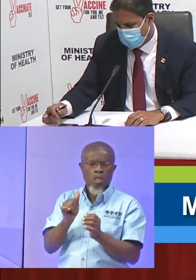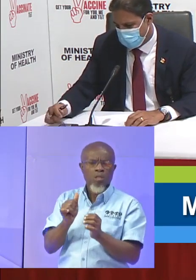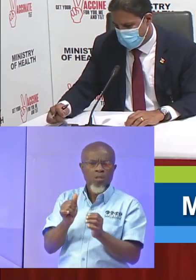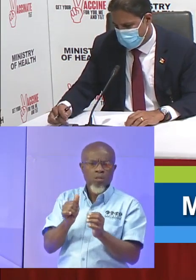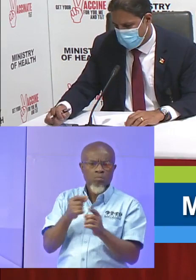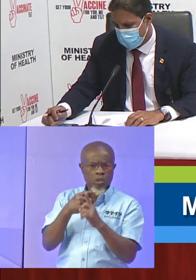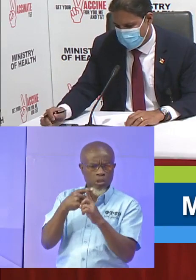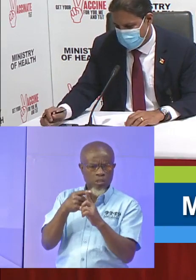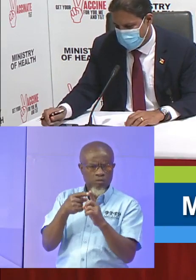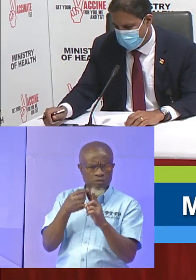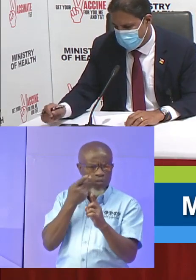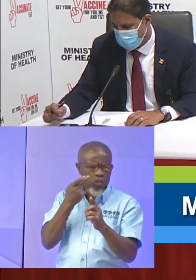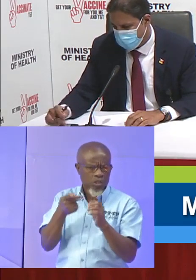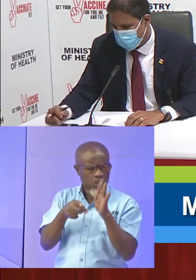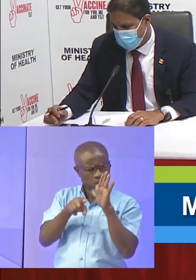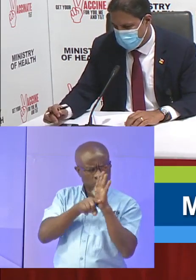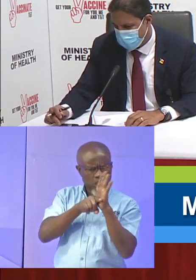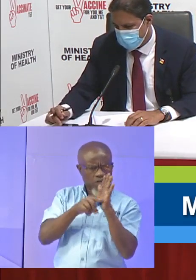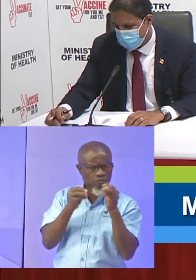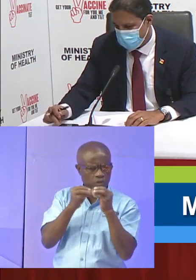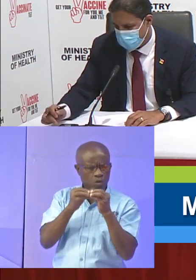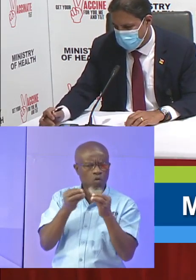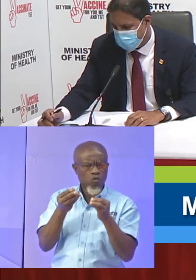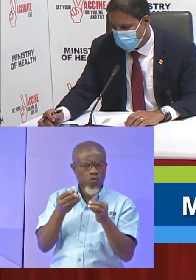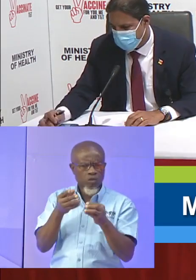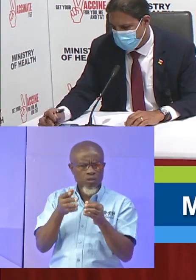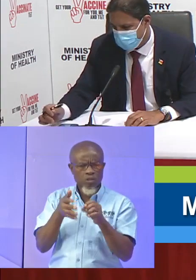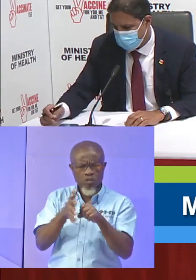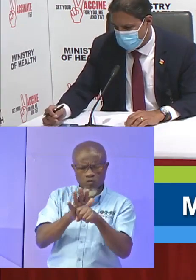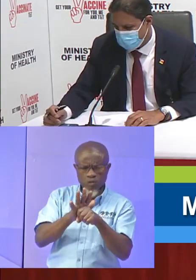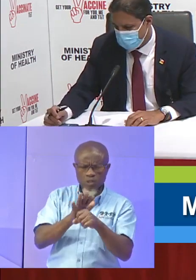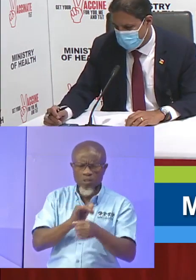virus going around in addition to COVID? Thank you.